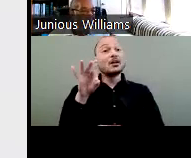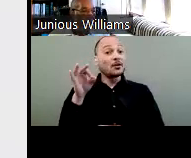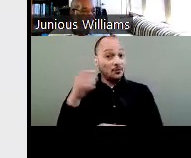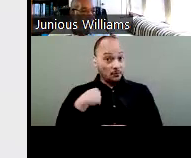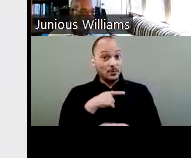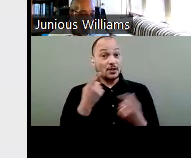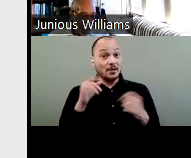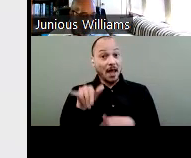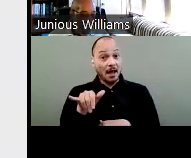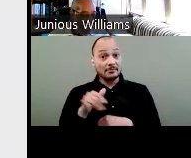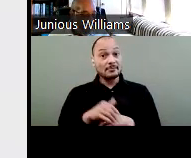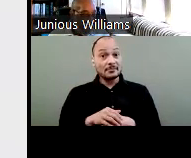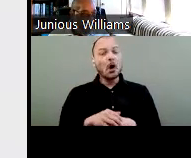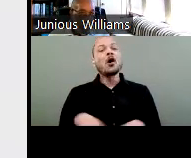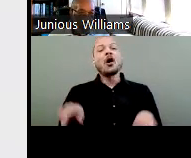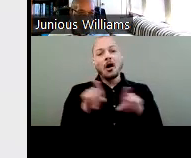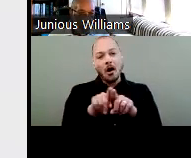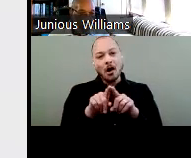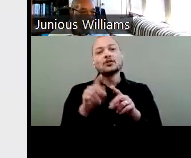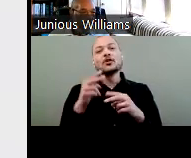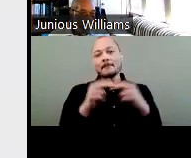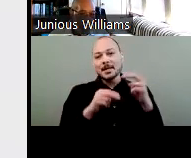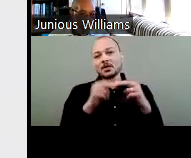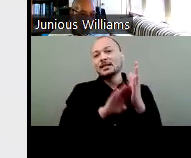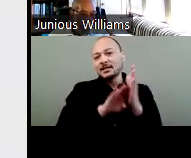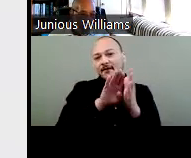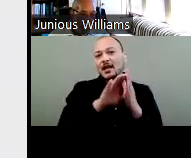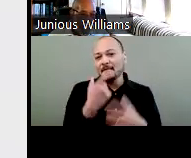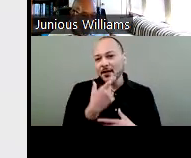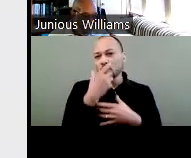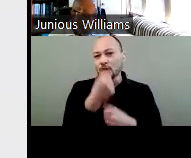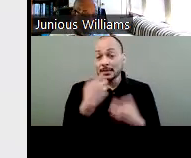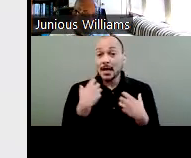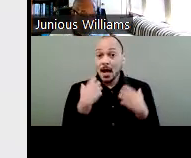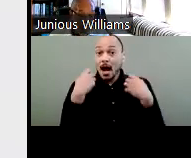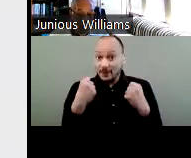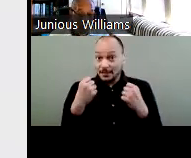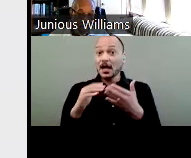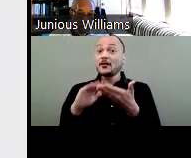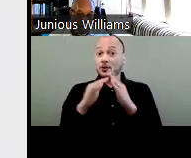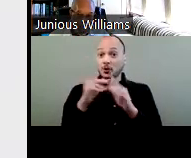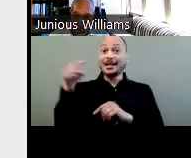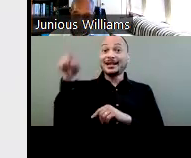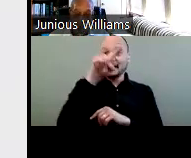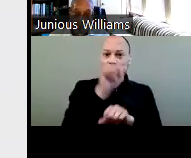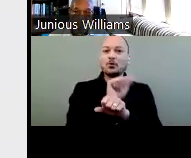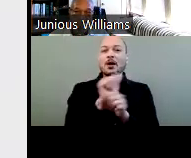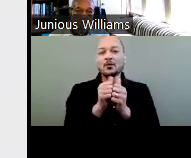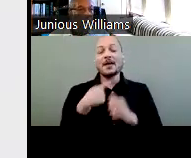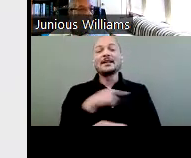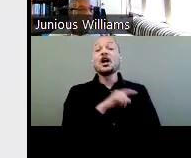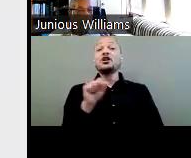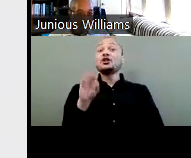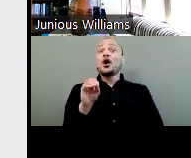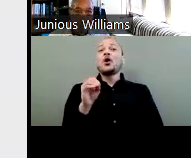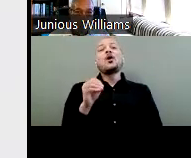that, we're also building the trust and confidence of the community to work with us. So